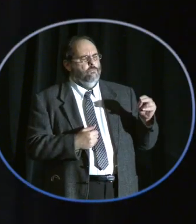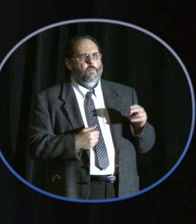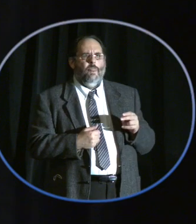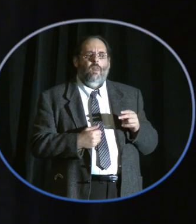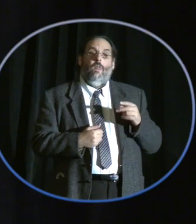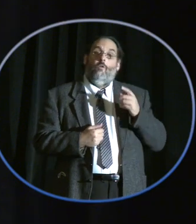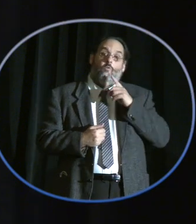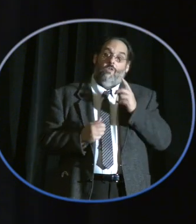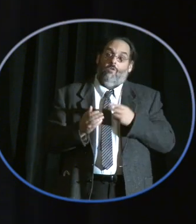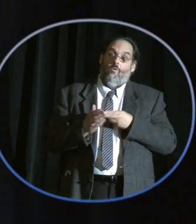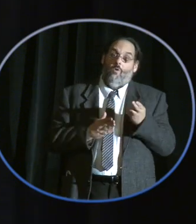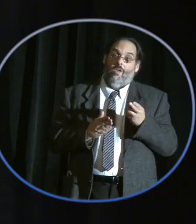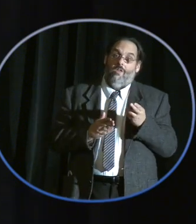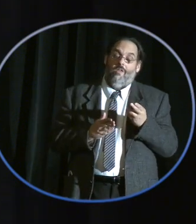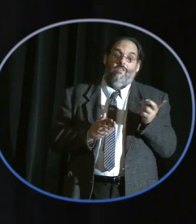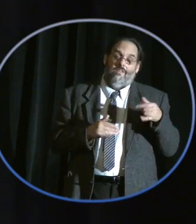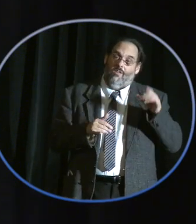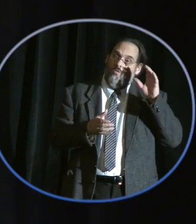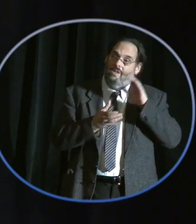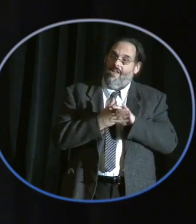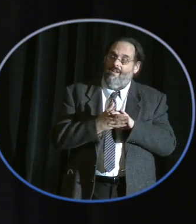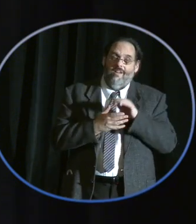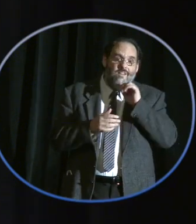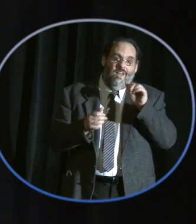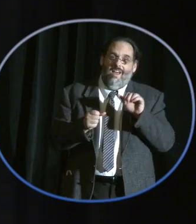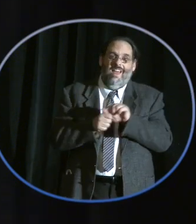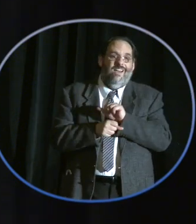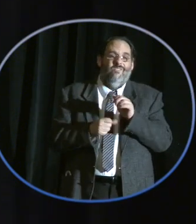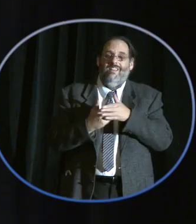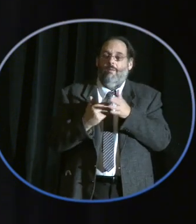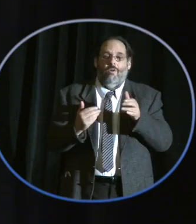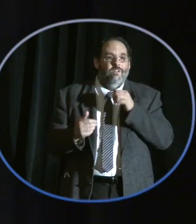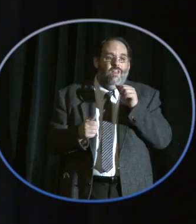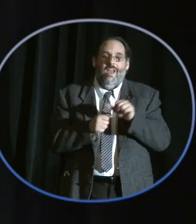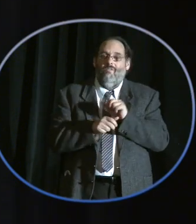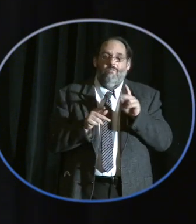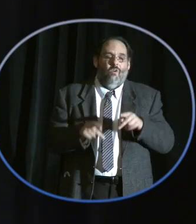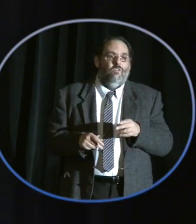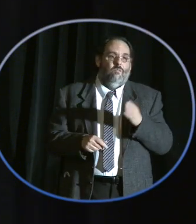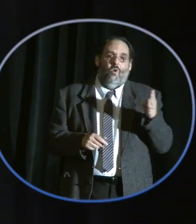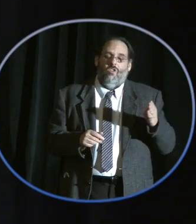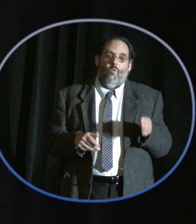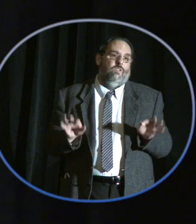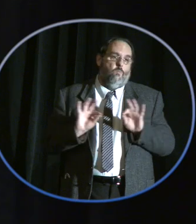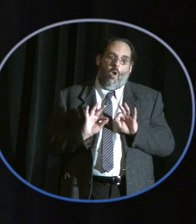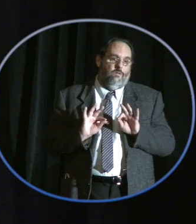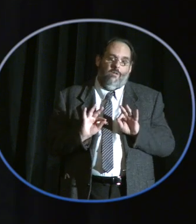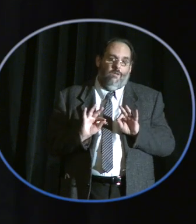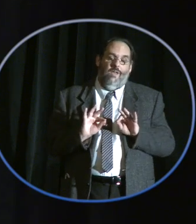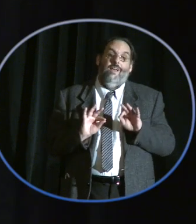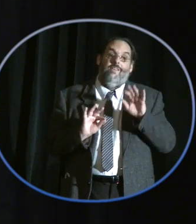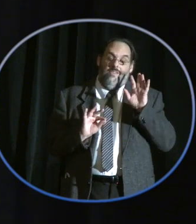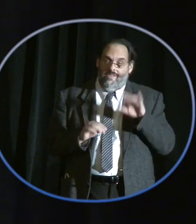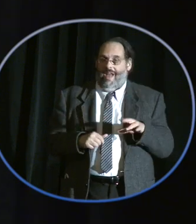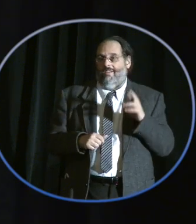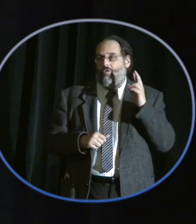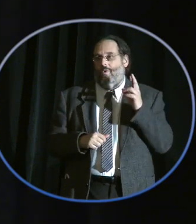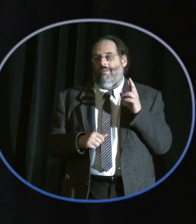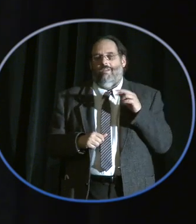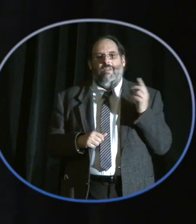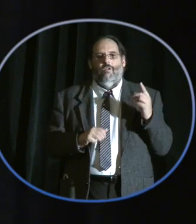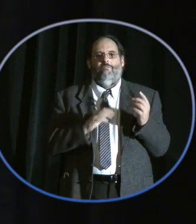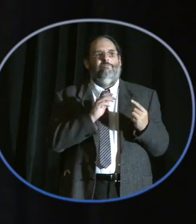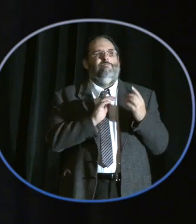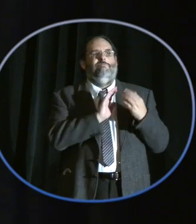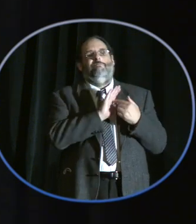Because the truth is, they still believe that not every neighborhood and not every person in Baltimore matters. And that's why they're